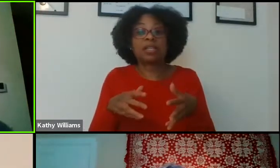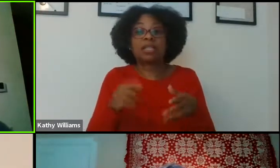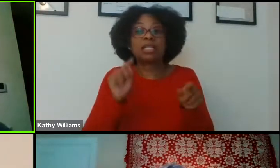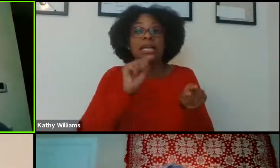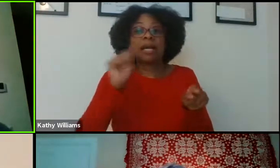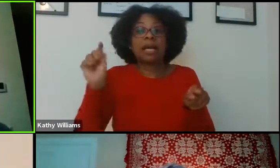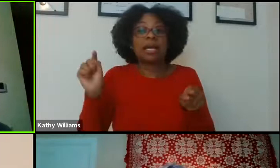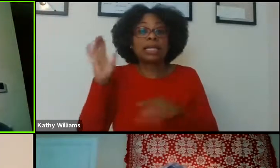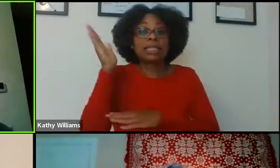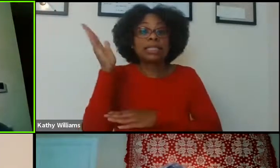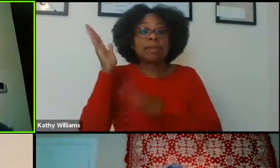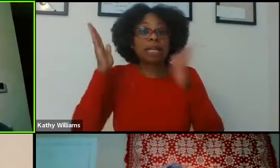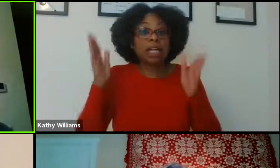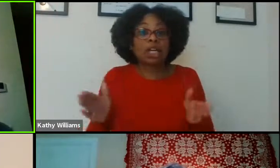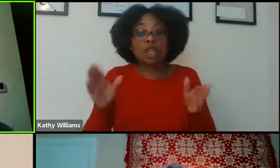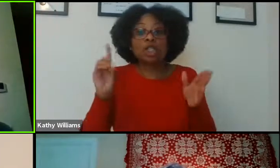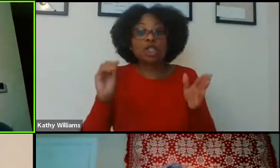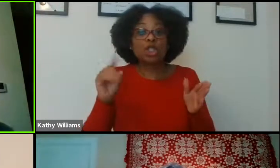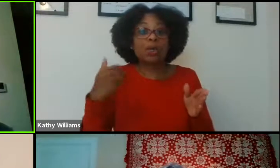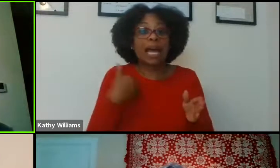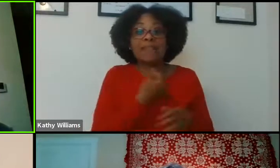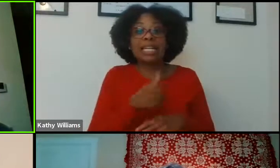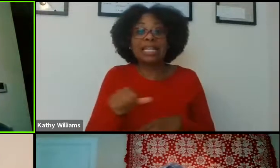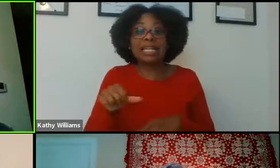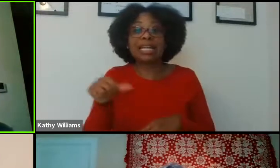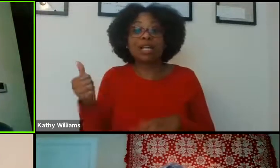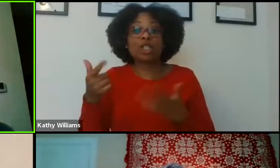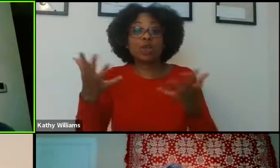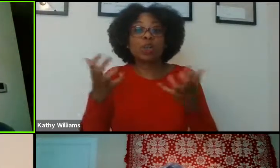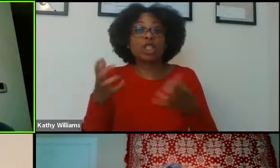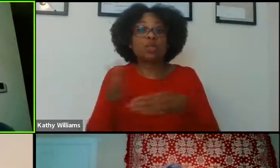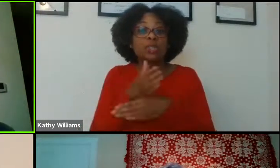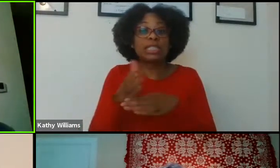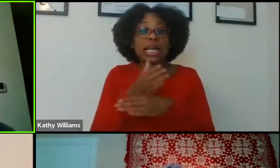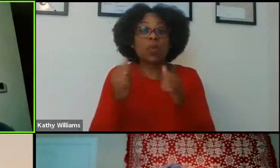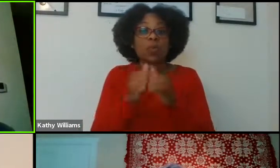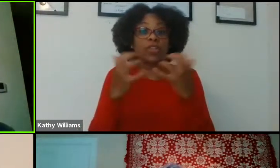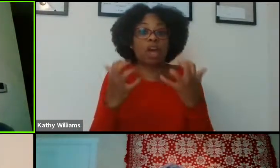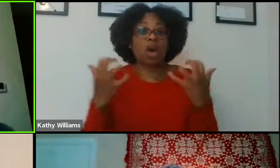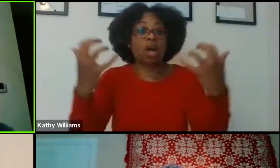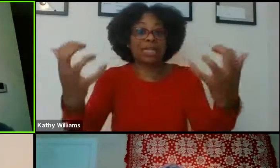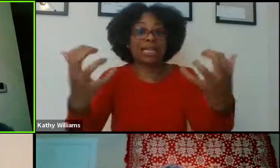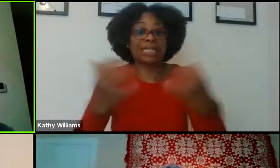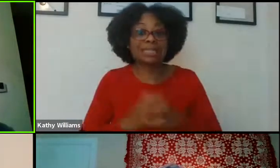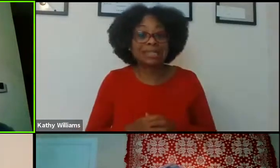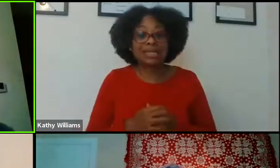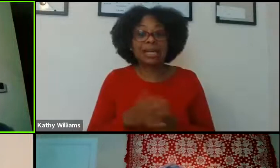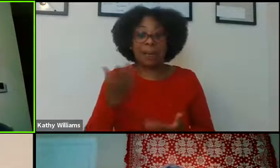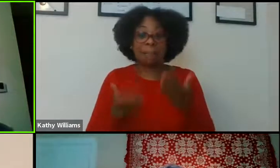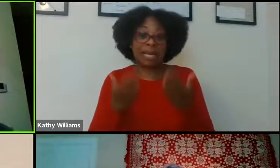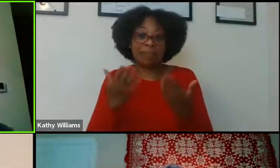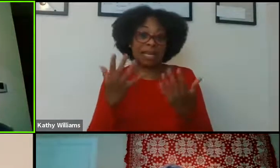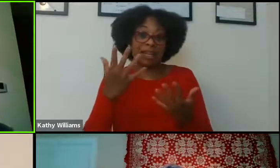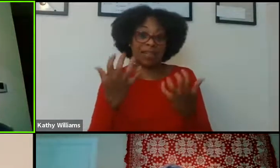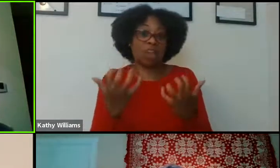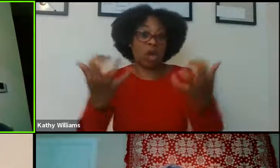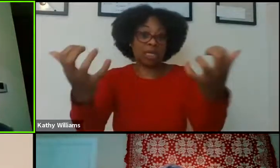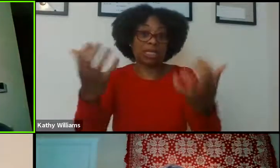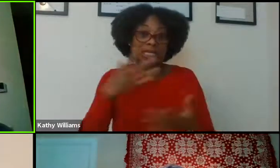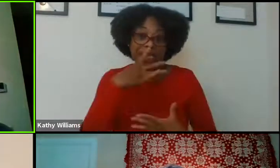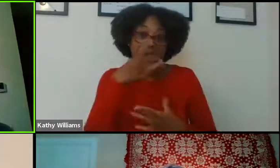have anything else they would like to share with the audience that you think they may be interested in?